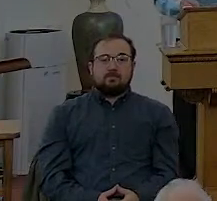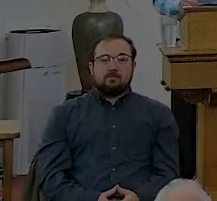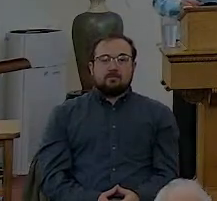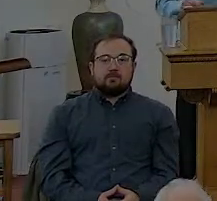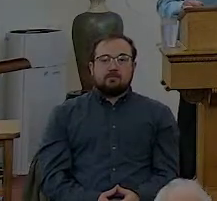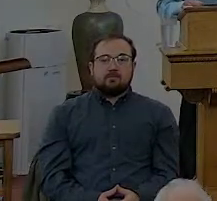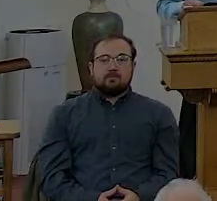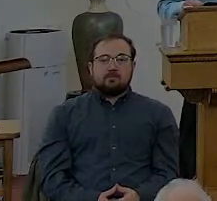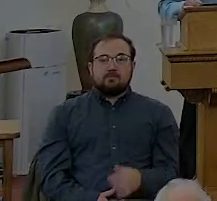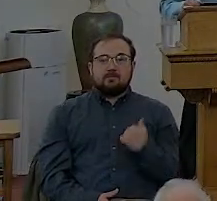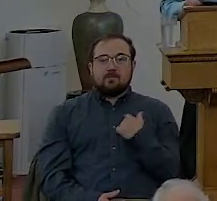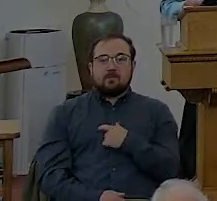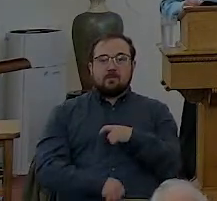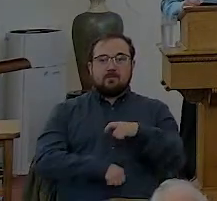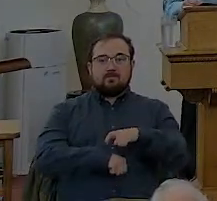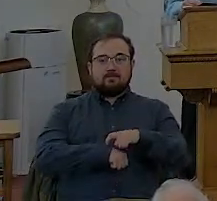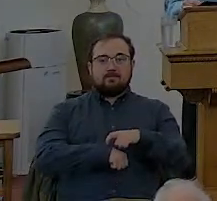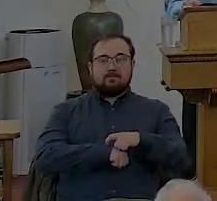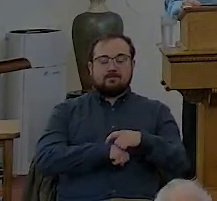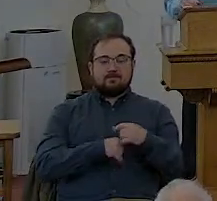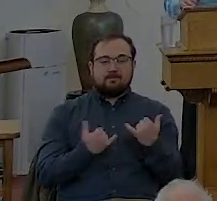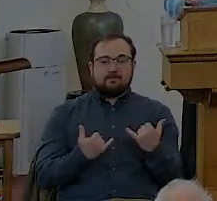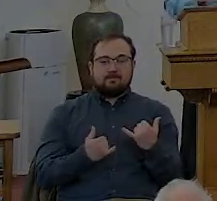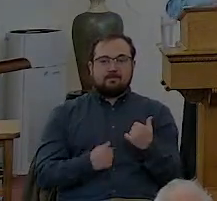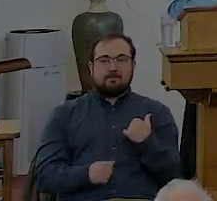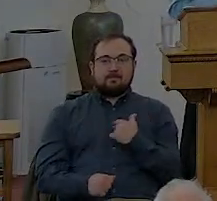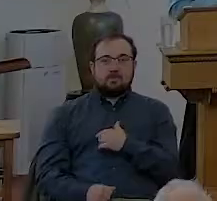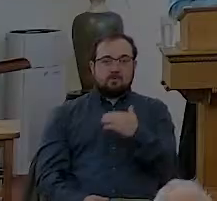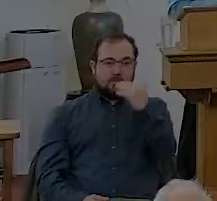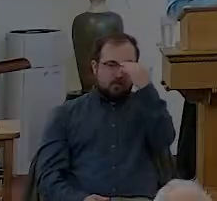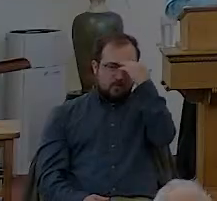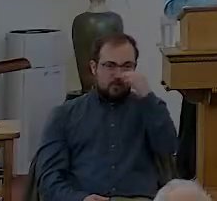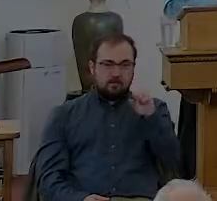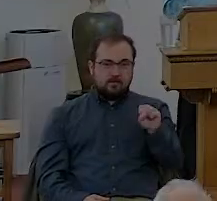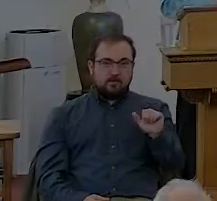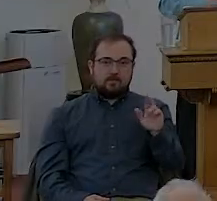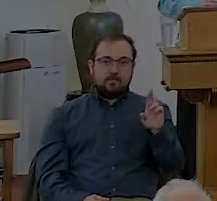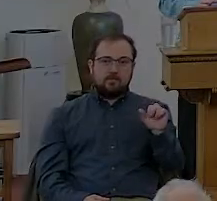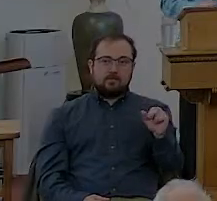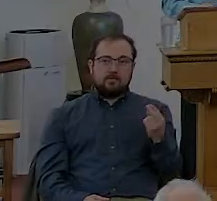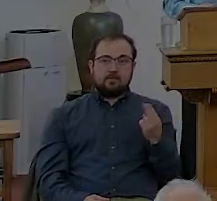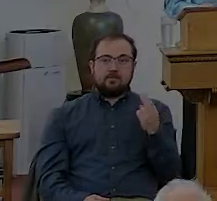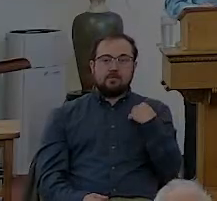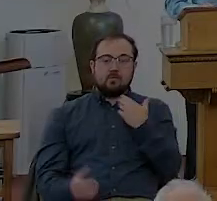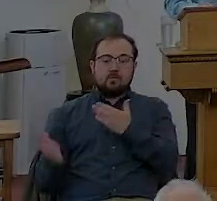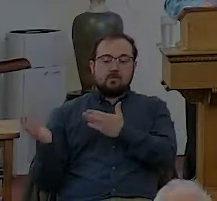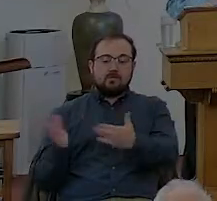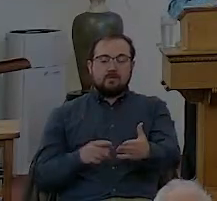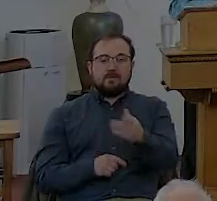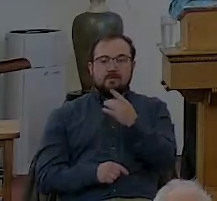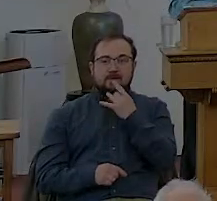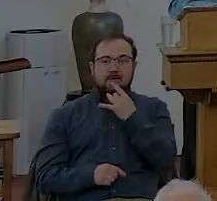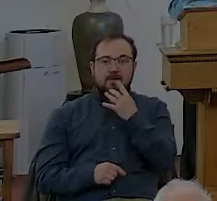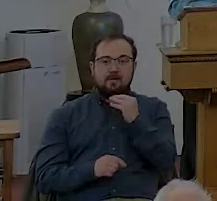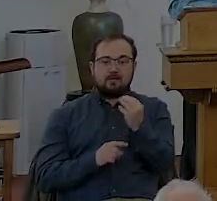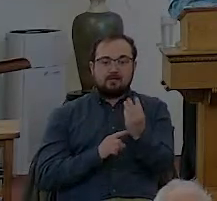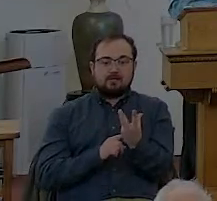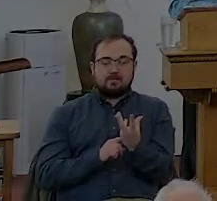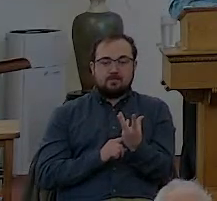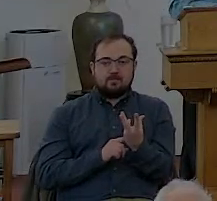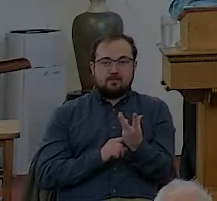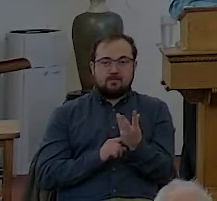Well, we are at that place where Sara will take the light of our chalice